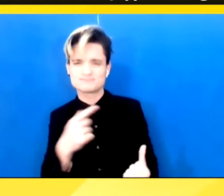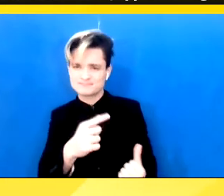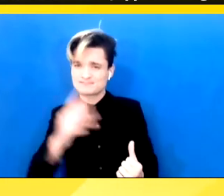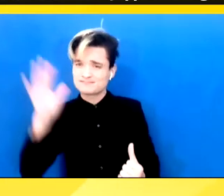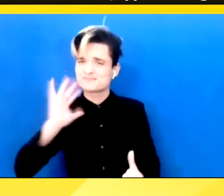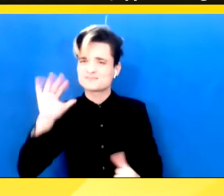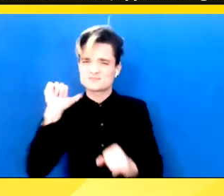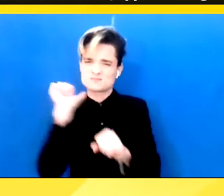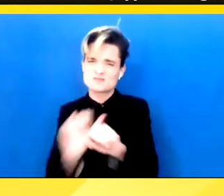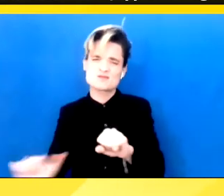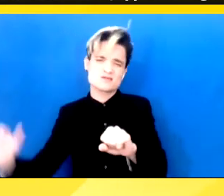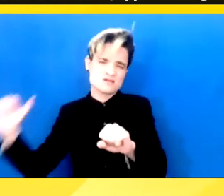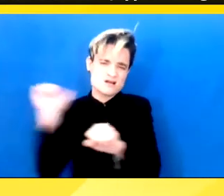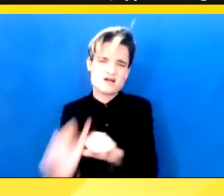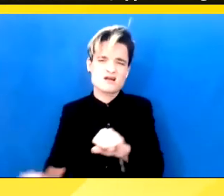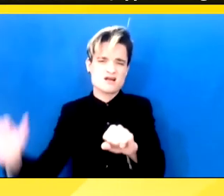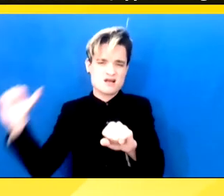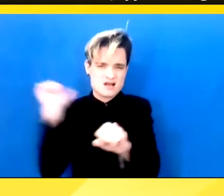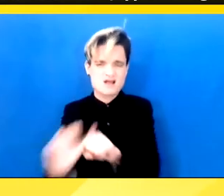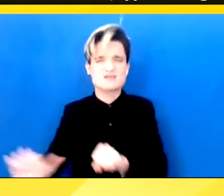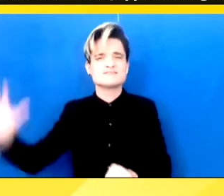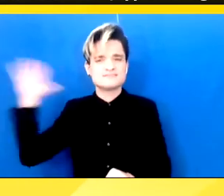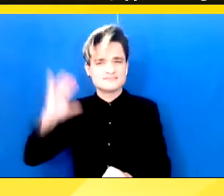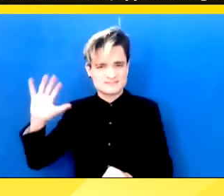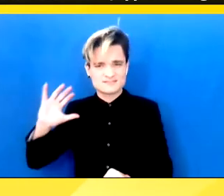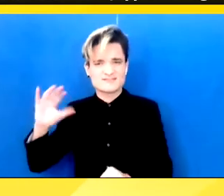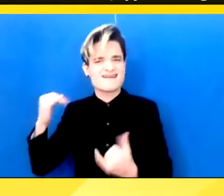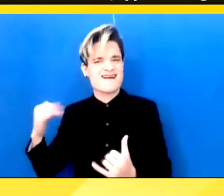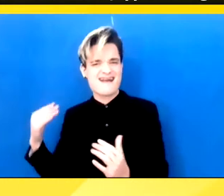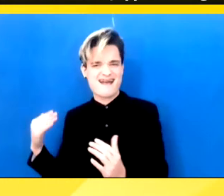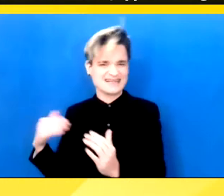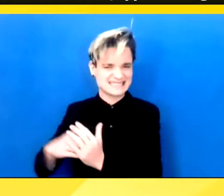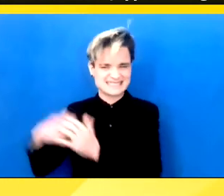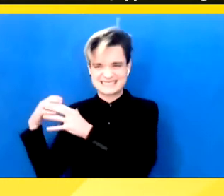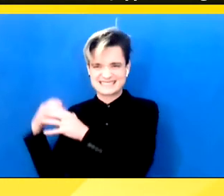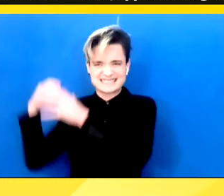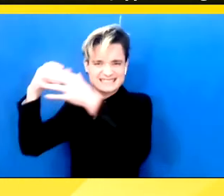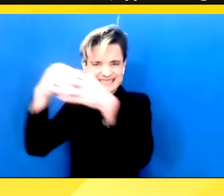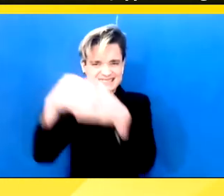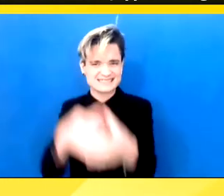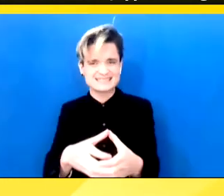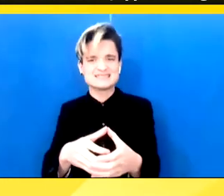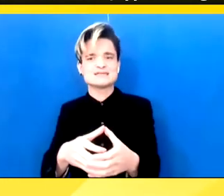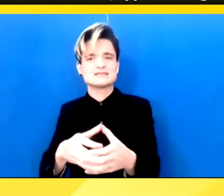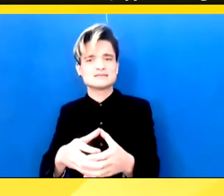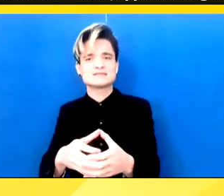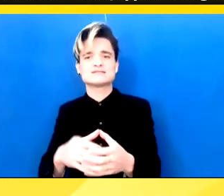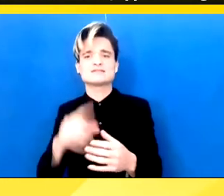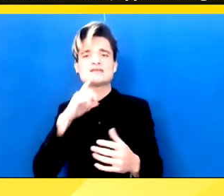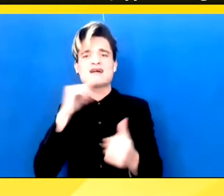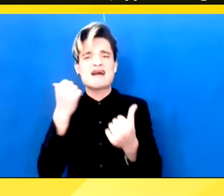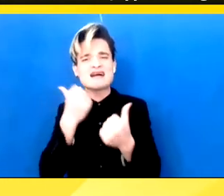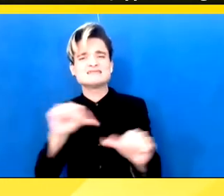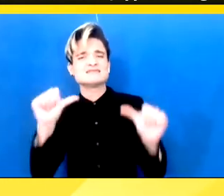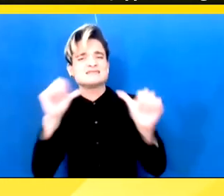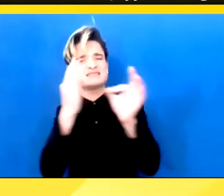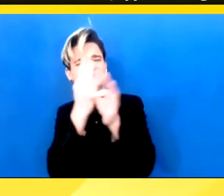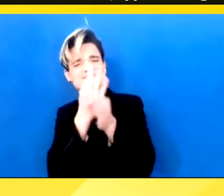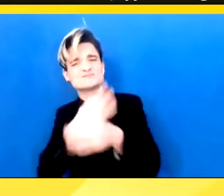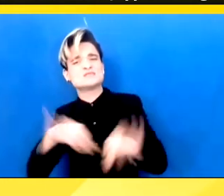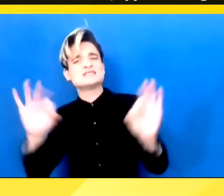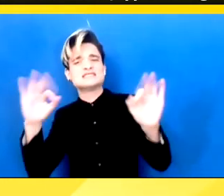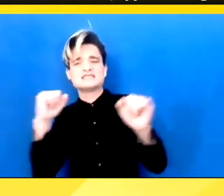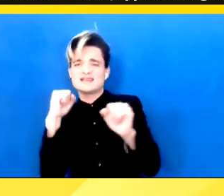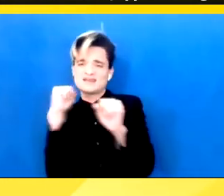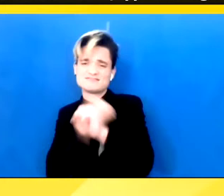across the Nile. It is every single freedom movement we have, because if we do not have the